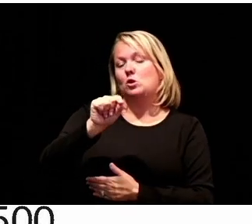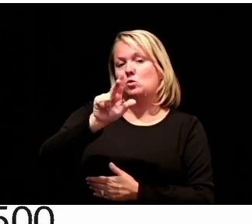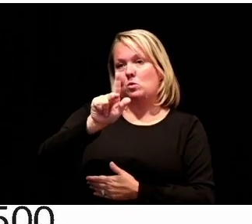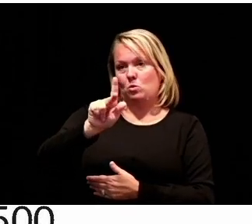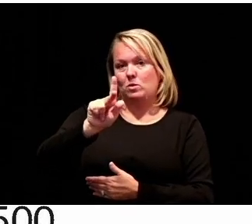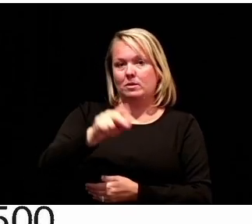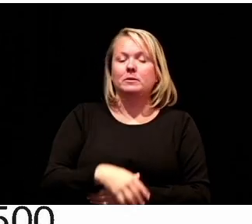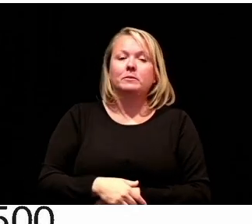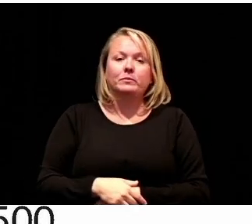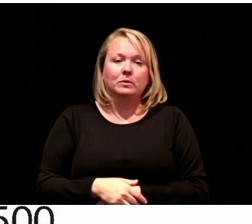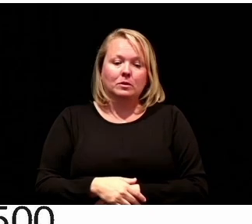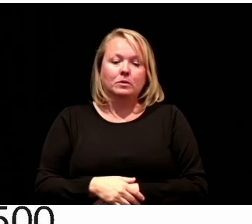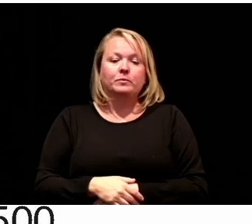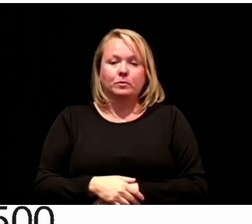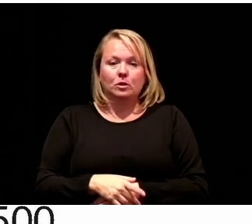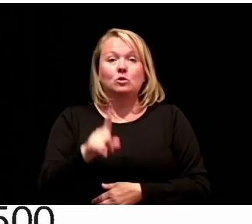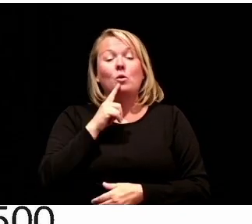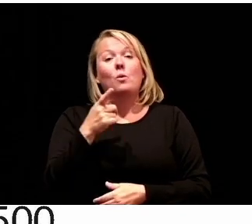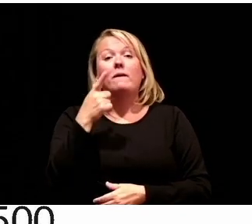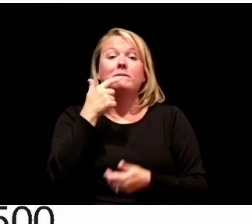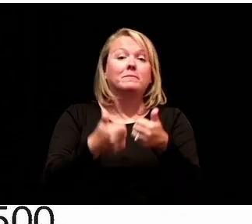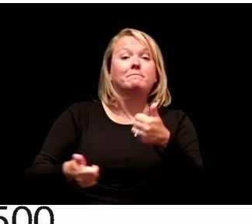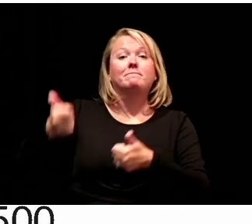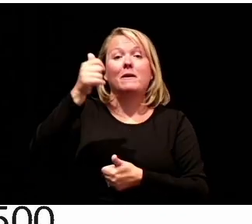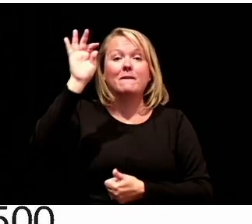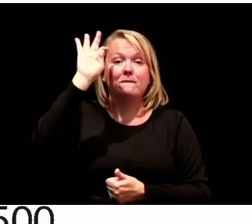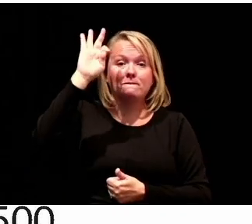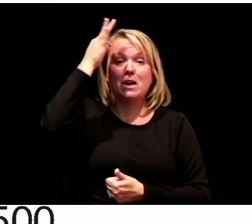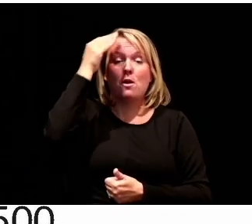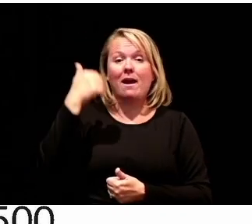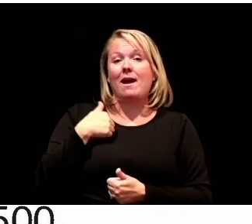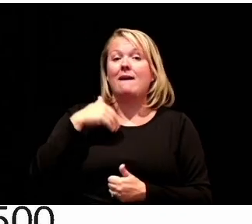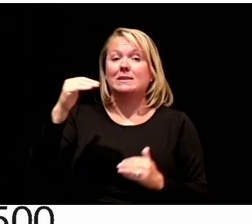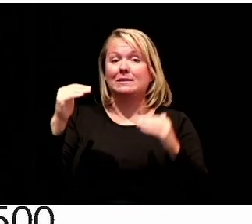26 did an application of disparate impact theory to insurance. In 2020, HUD,